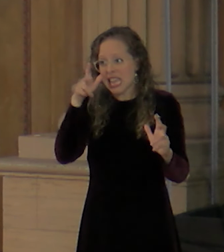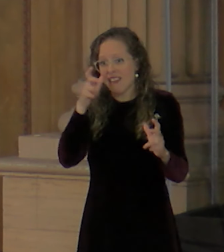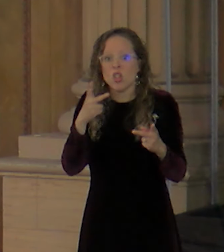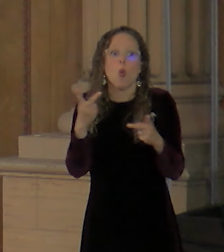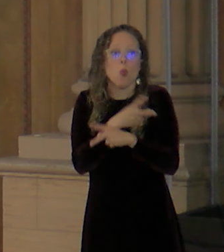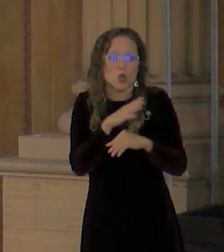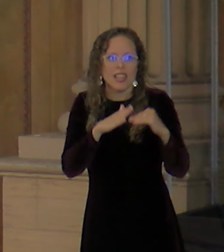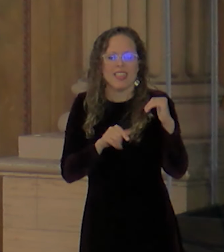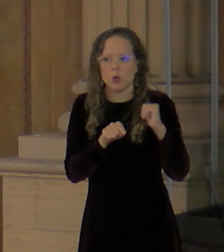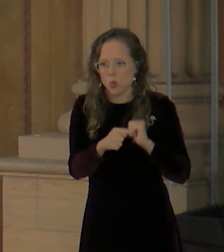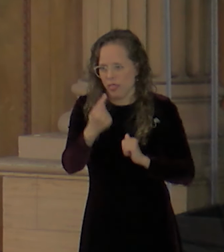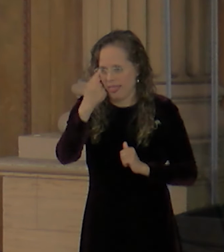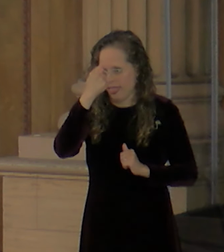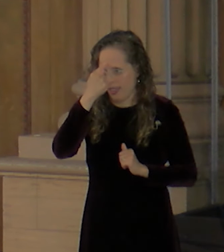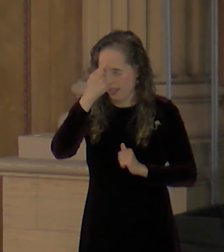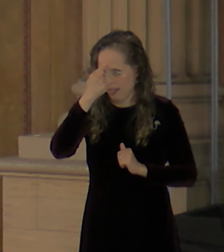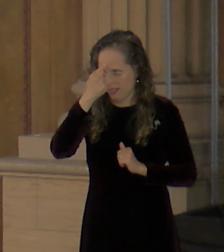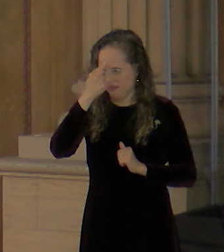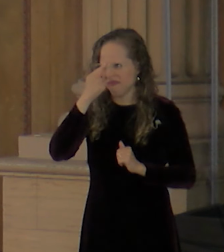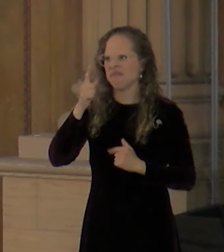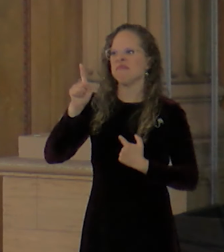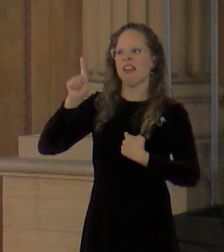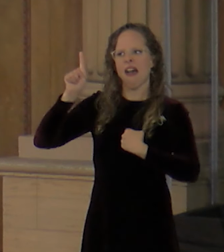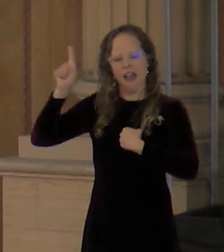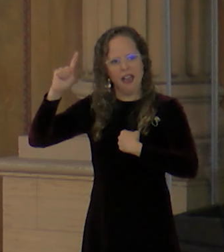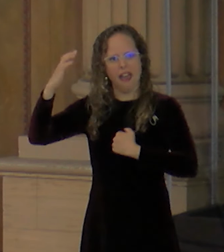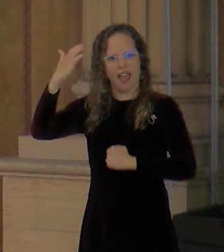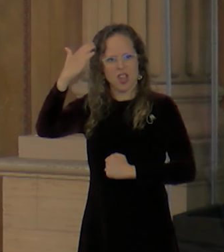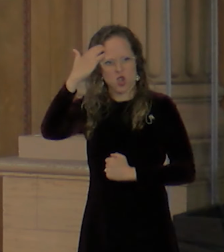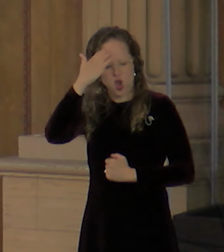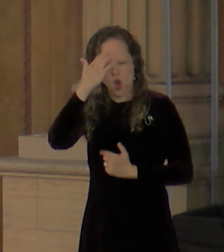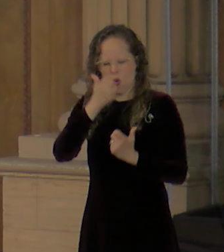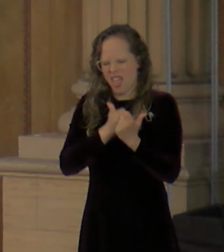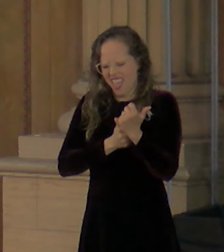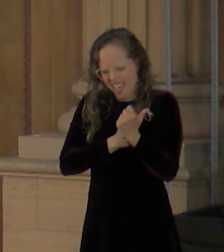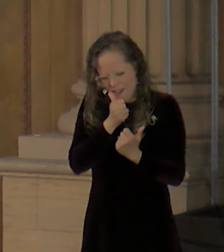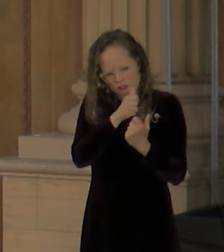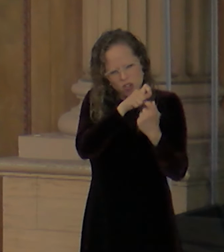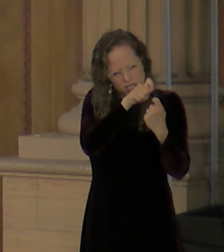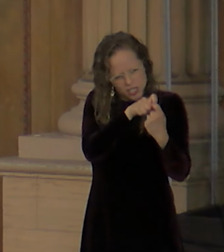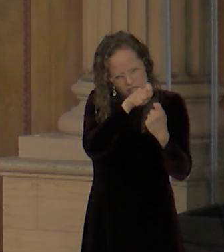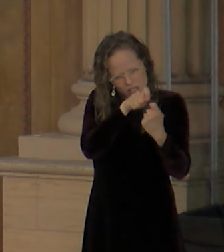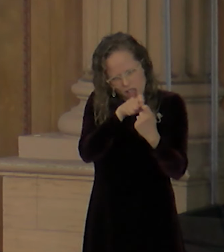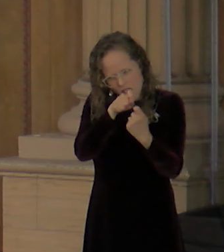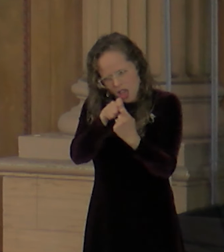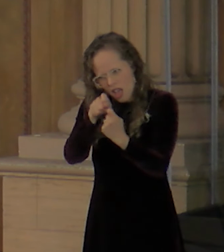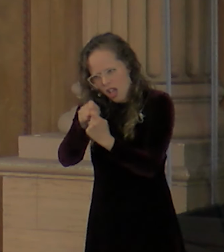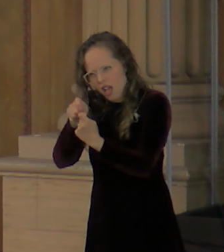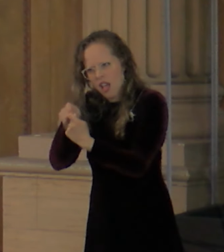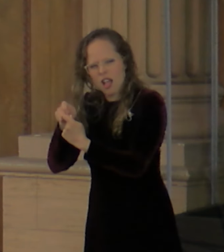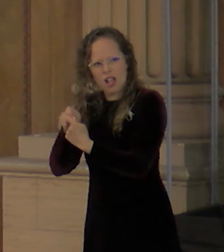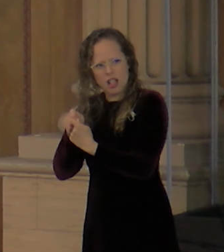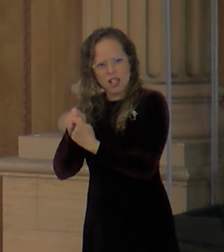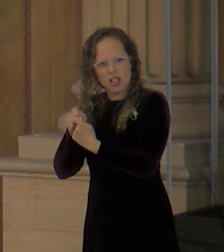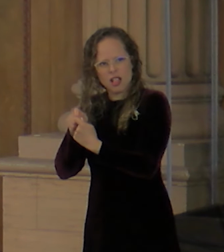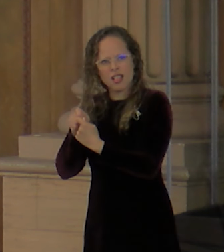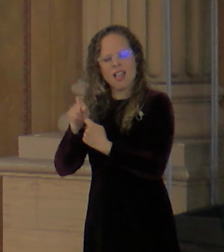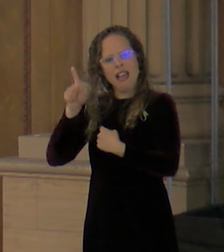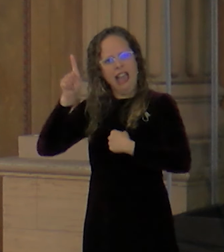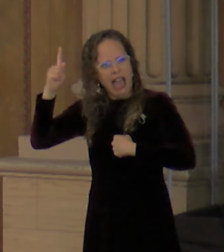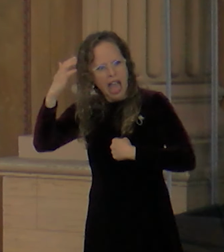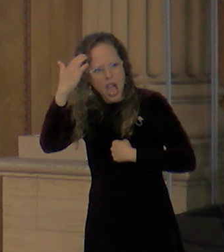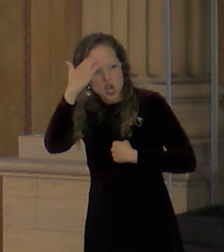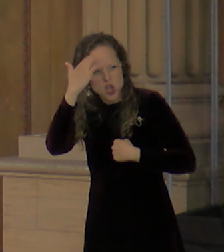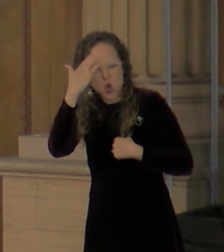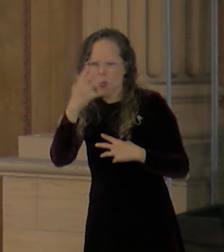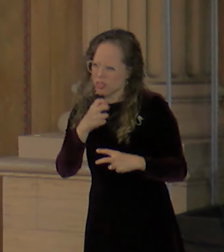think. And I know about every clasp on every scale on its back. I know its strength. I know